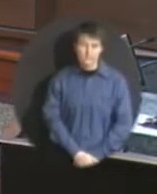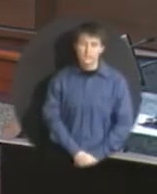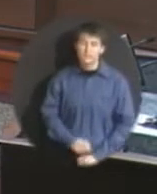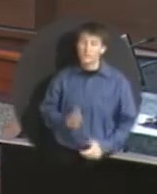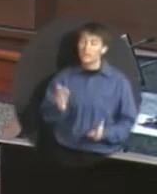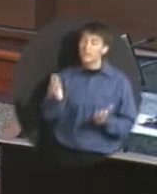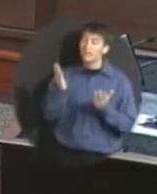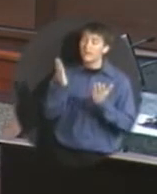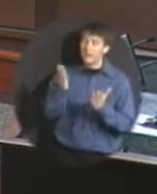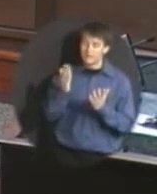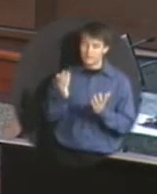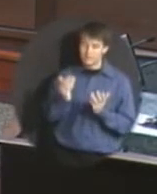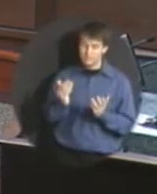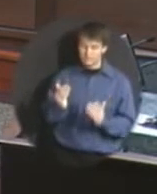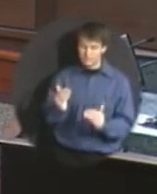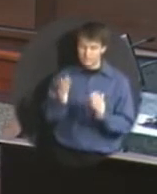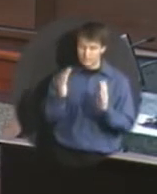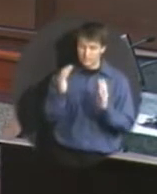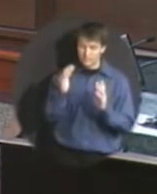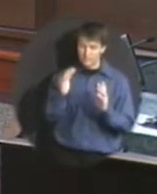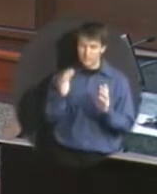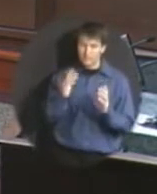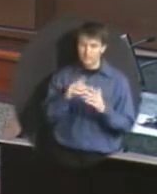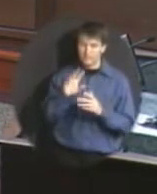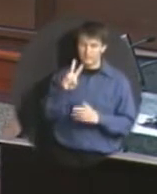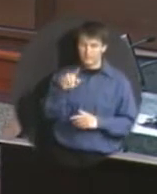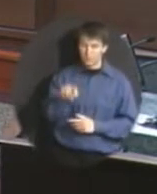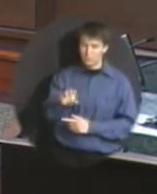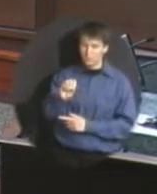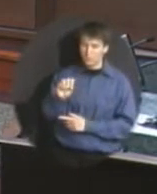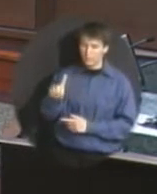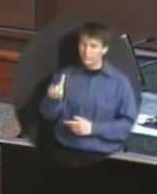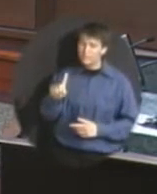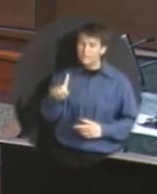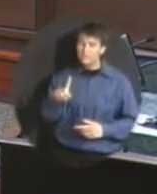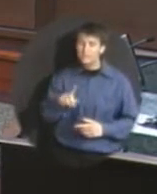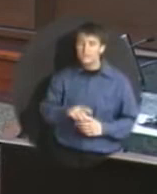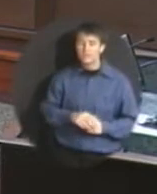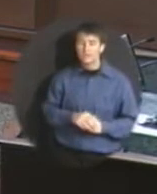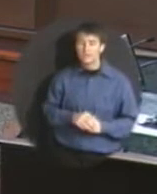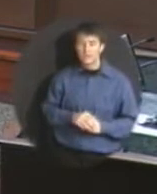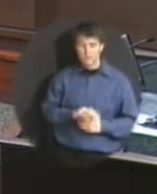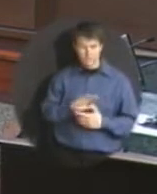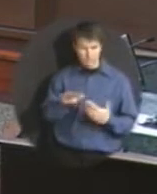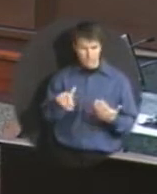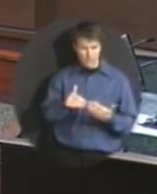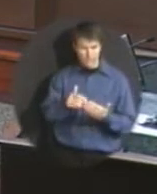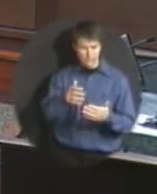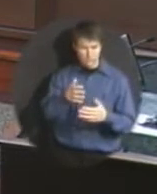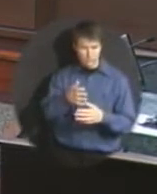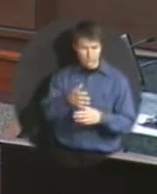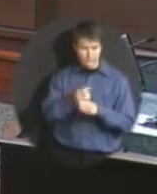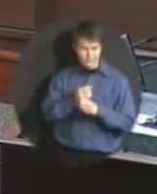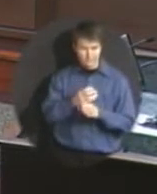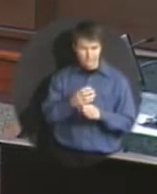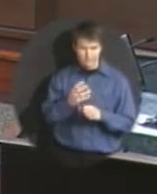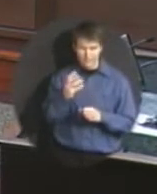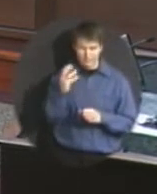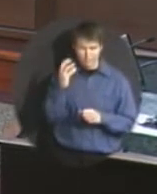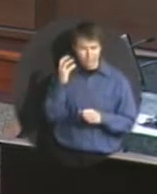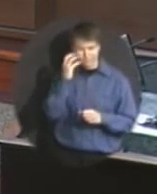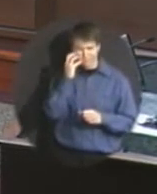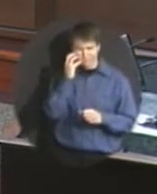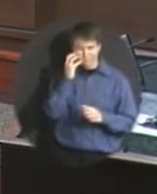Next item, we move into our other action items, 6.01. All of us received a rather thick packet